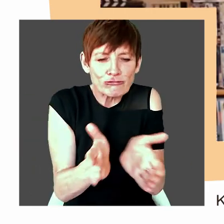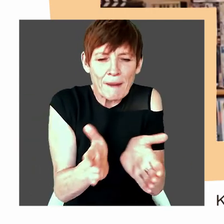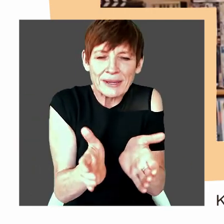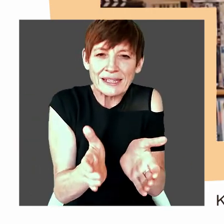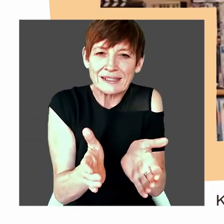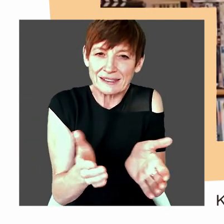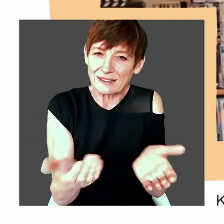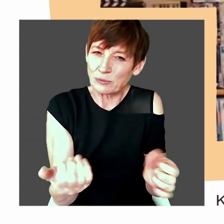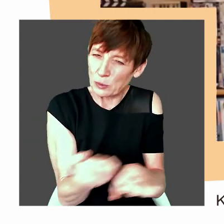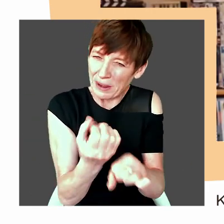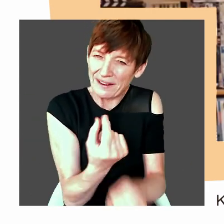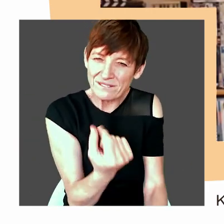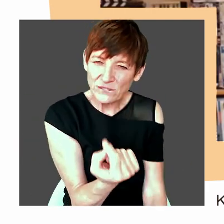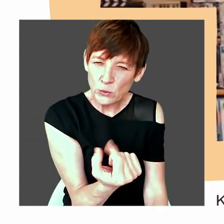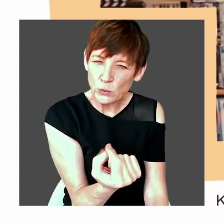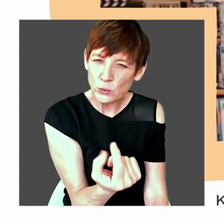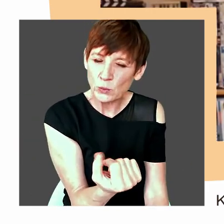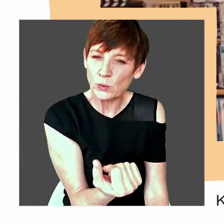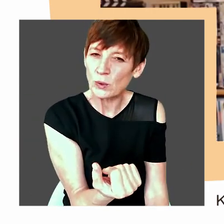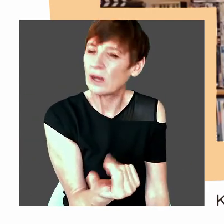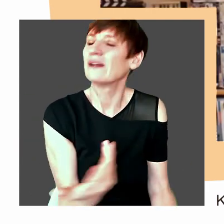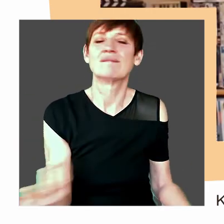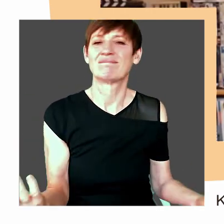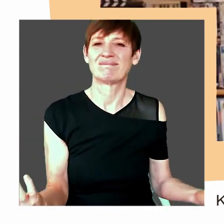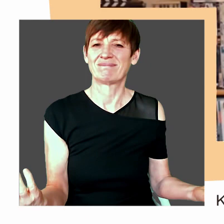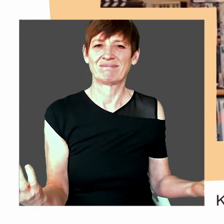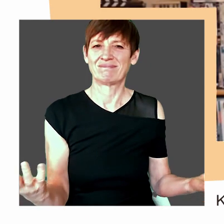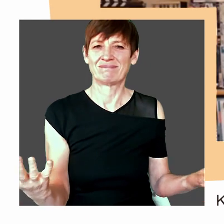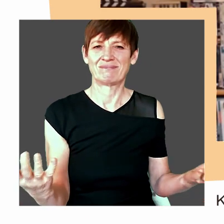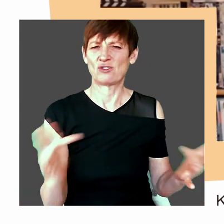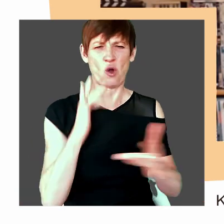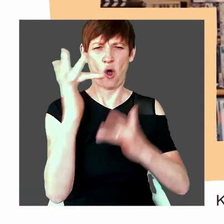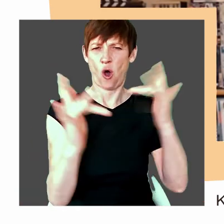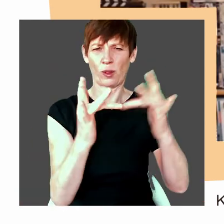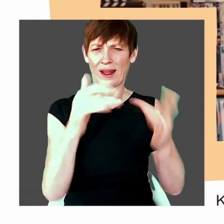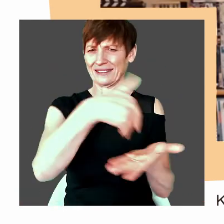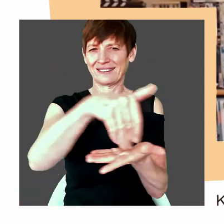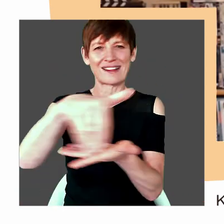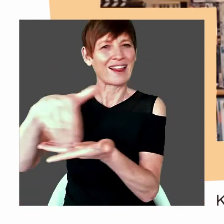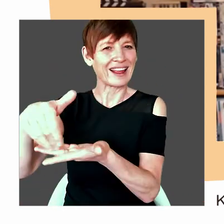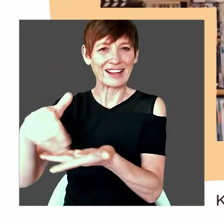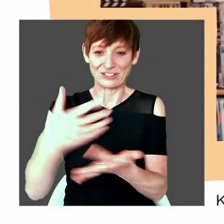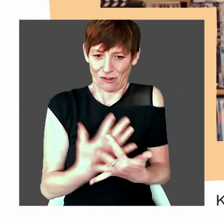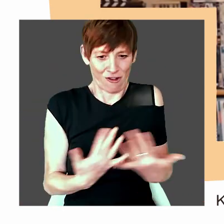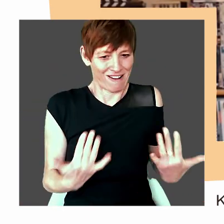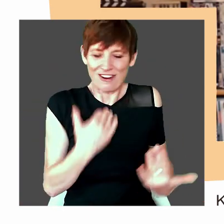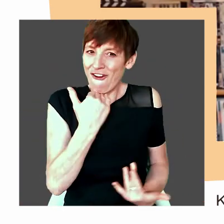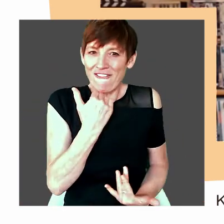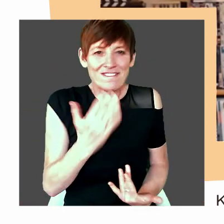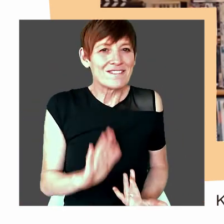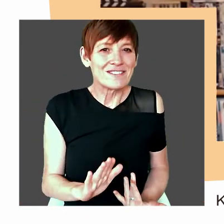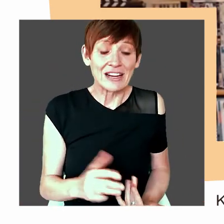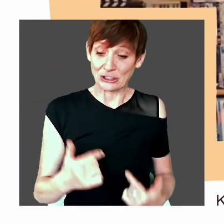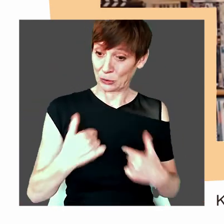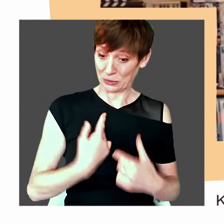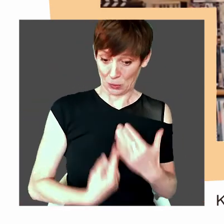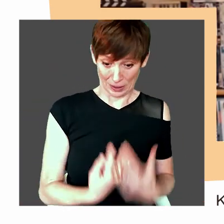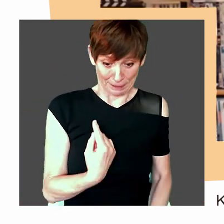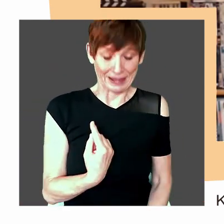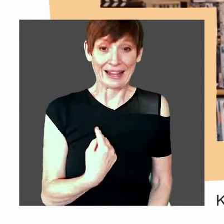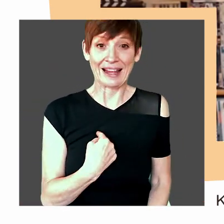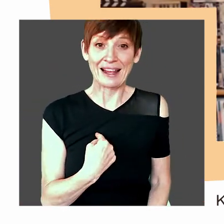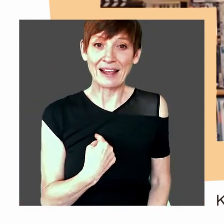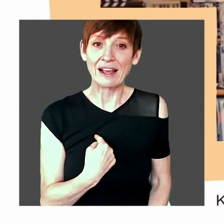there wasn't really, and we weren't scaled for online, and it was just me doing everything. So I had to completely